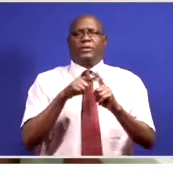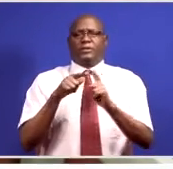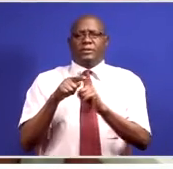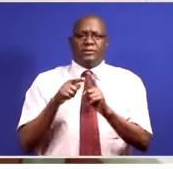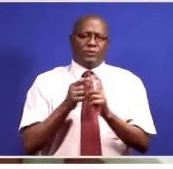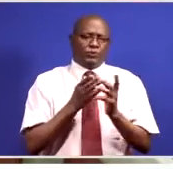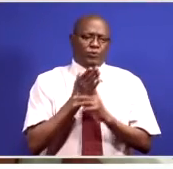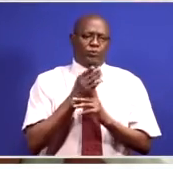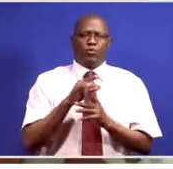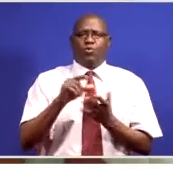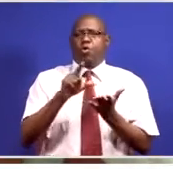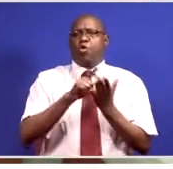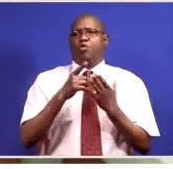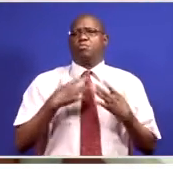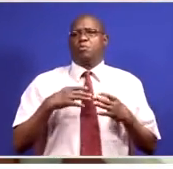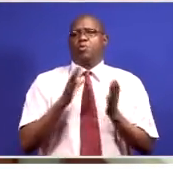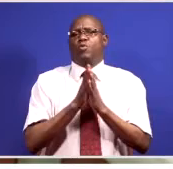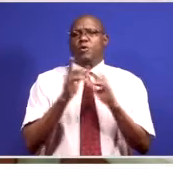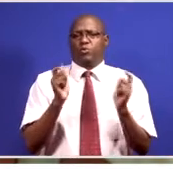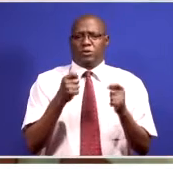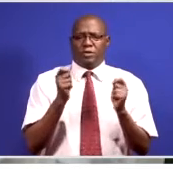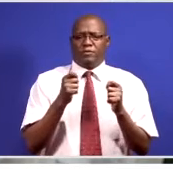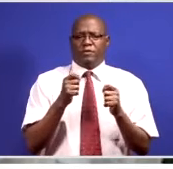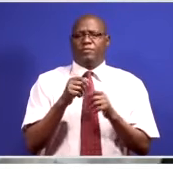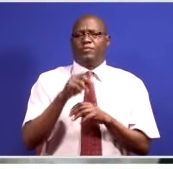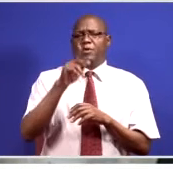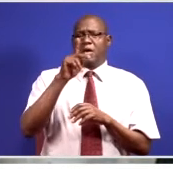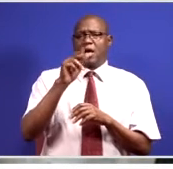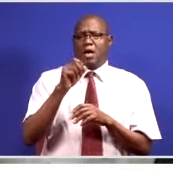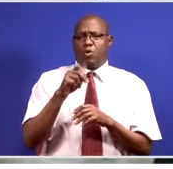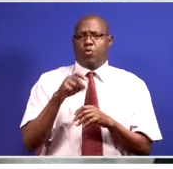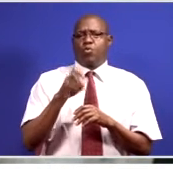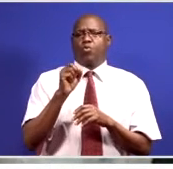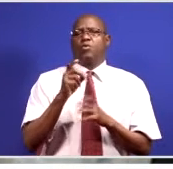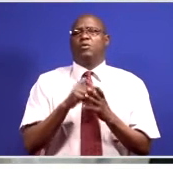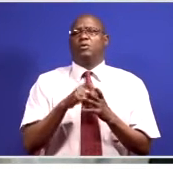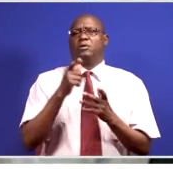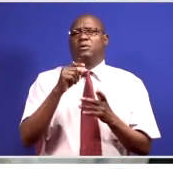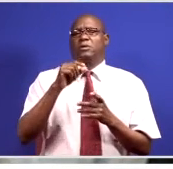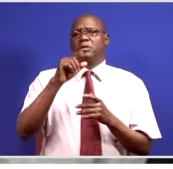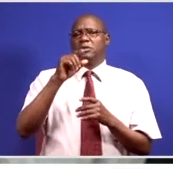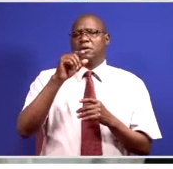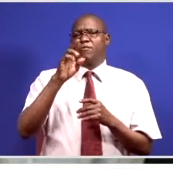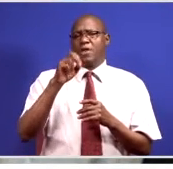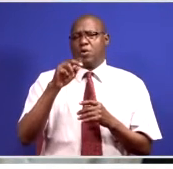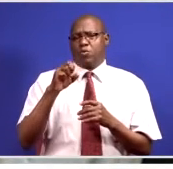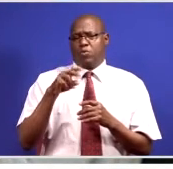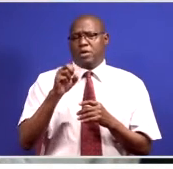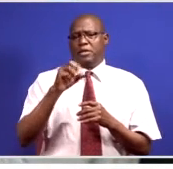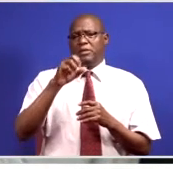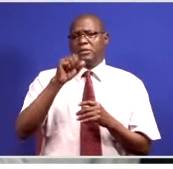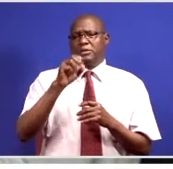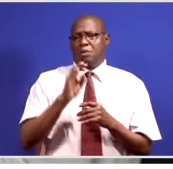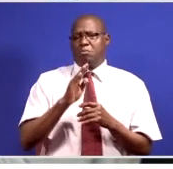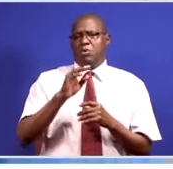associate them with witchcraft. Kazungu Kanubi, who hails from Matulani village in Viragoni sub-location, is the latest victim